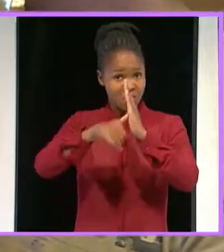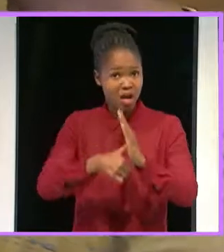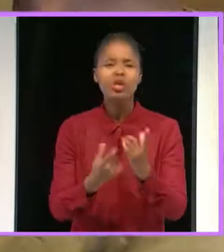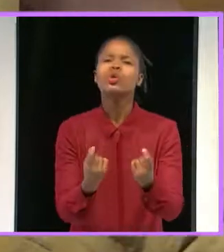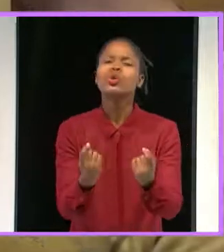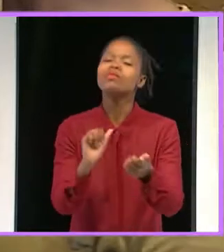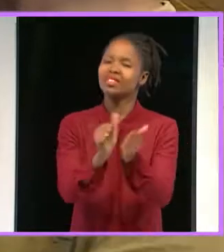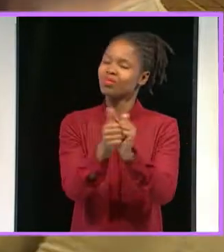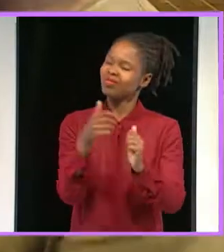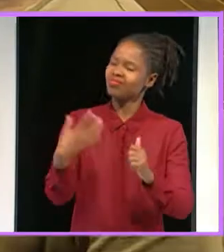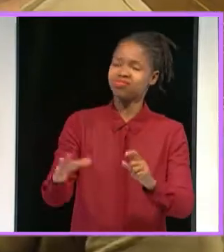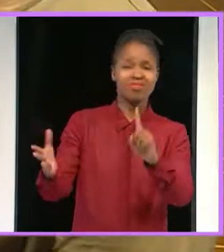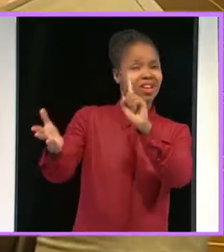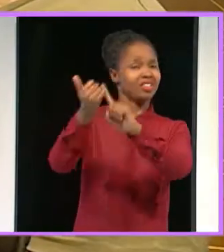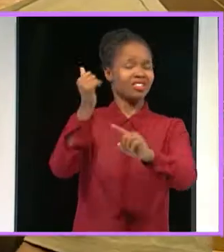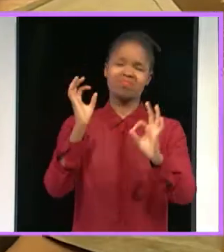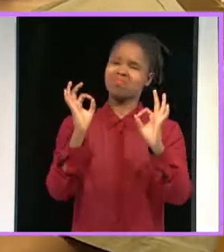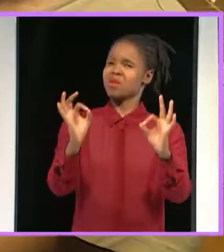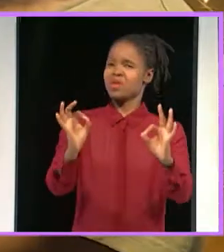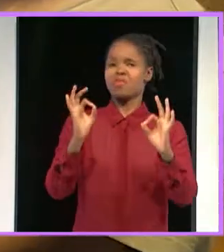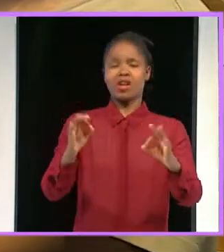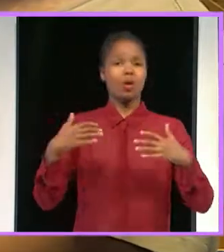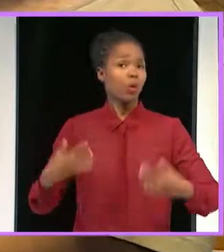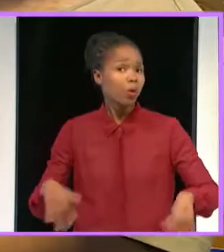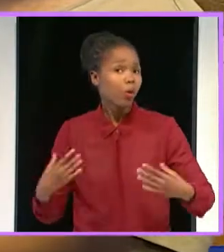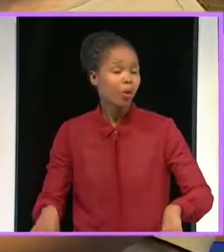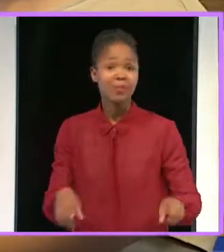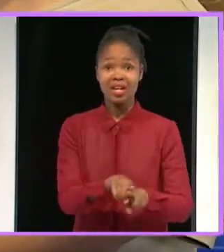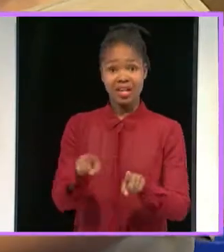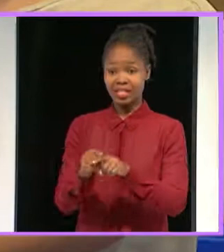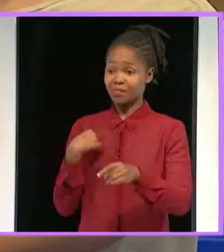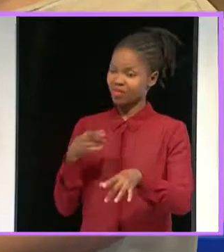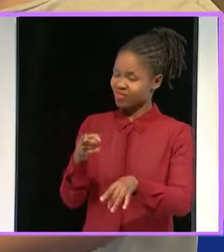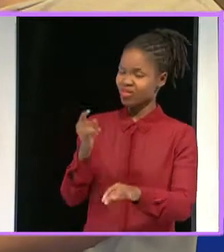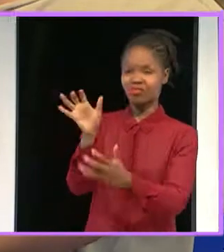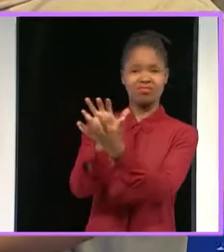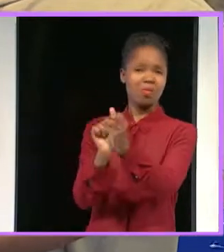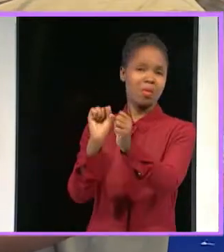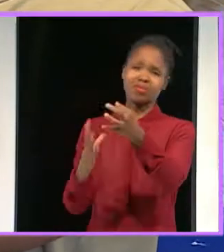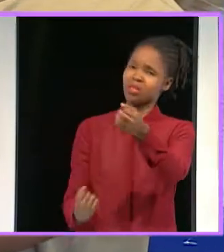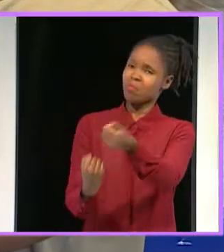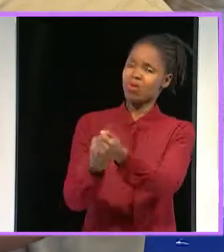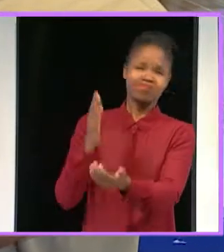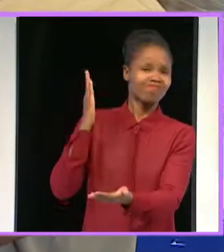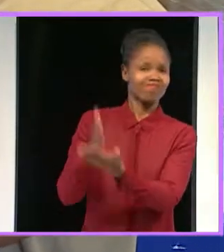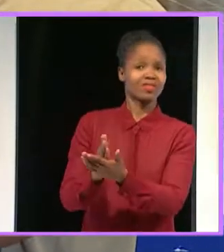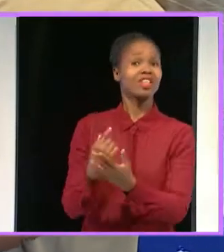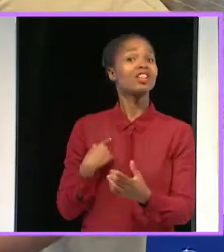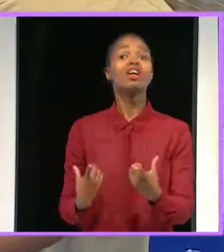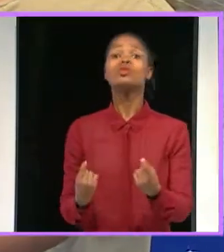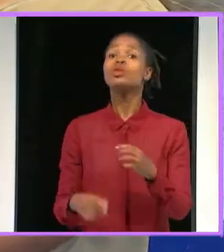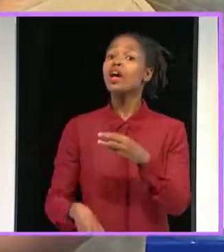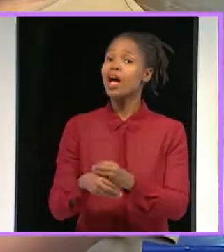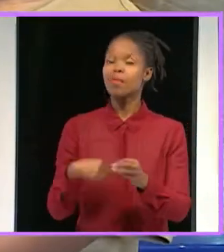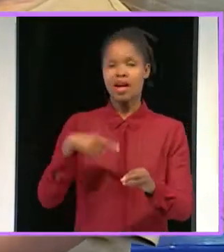disabled. They are killing it. They are nailing it. Exactly. And you know what? Just to step on whatever you just said right now, to just put a stamp on it, I'm